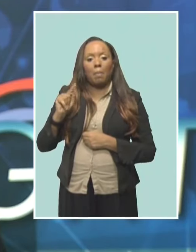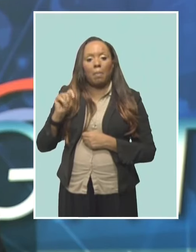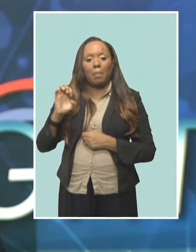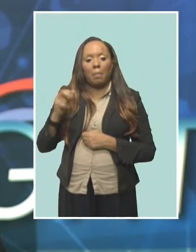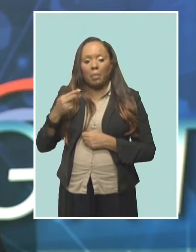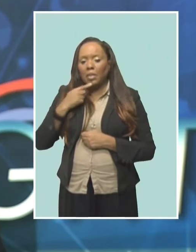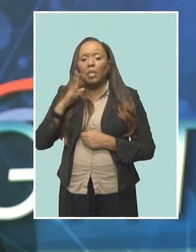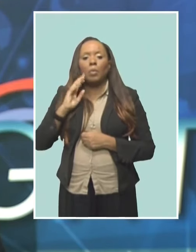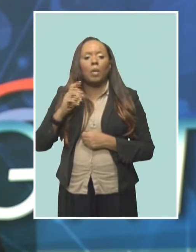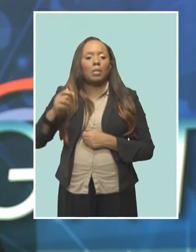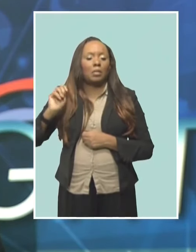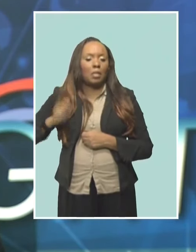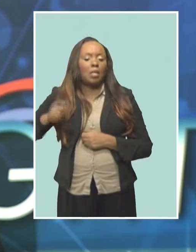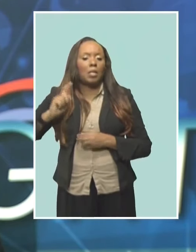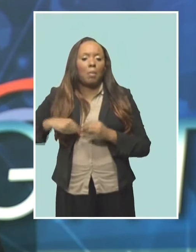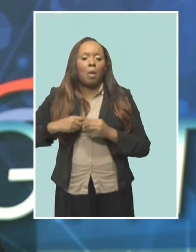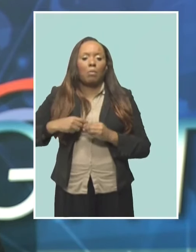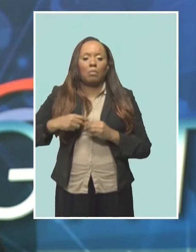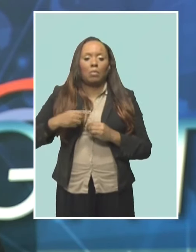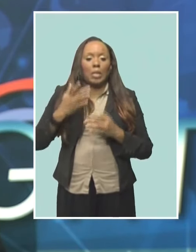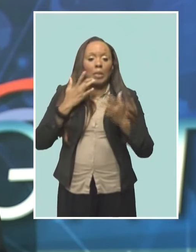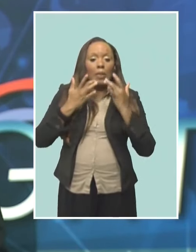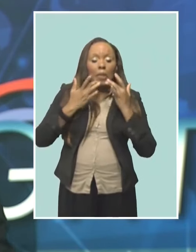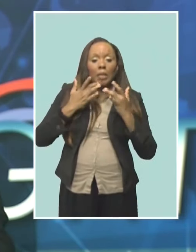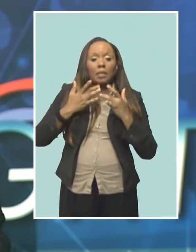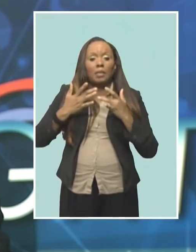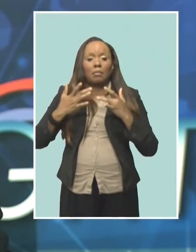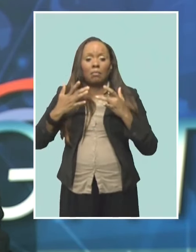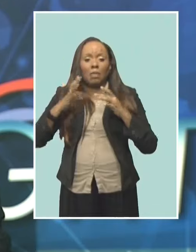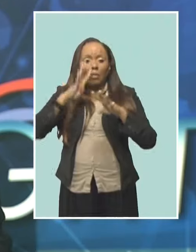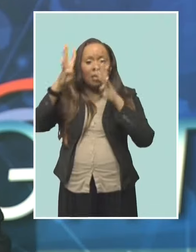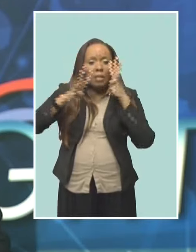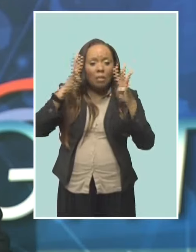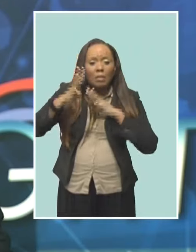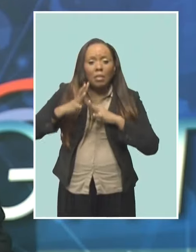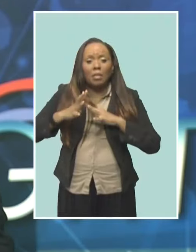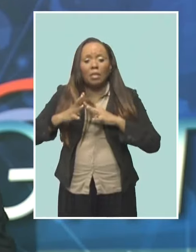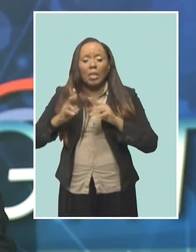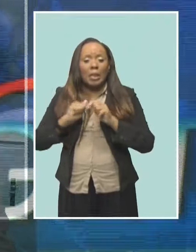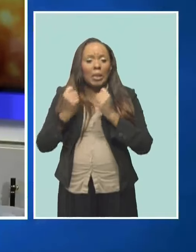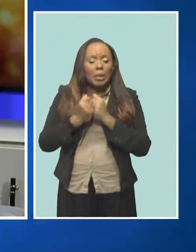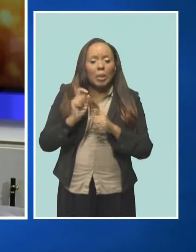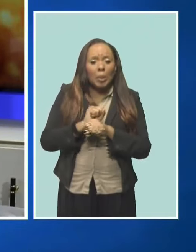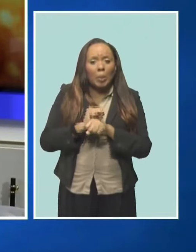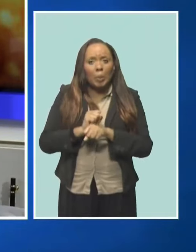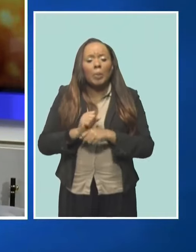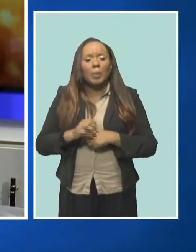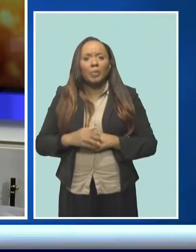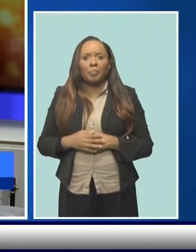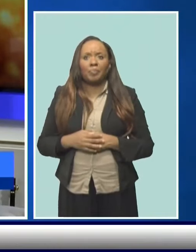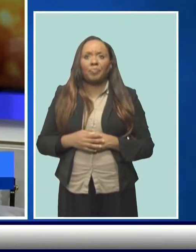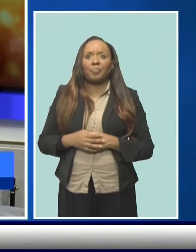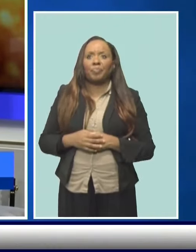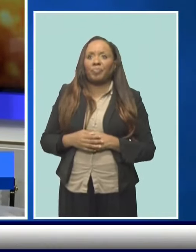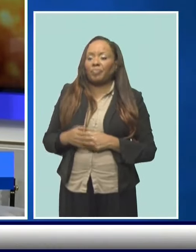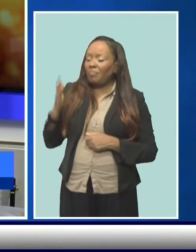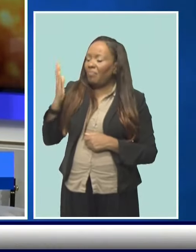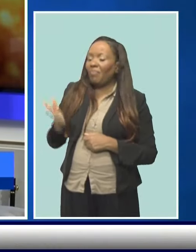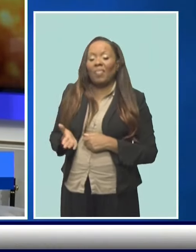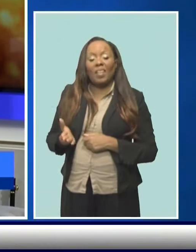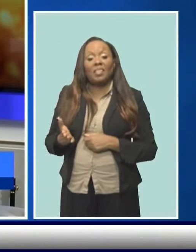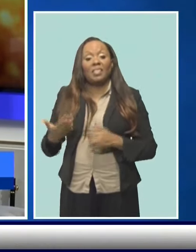of their country, creativity, flavor, taste, and teamwork. Senior junior chef have 2 hours to